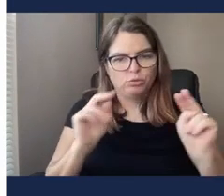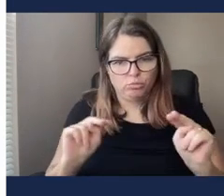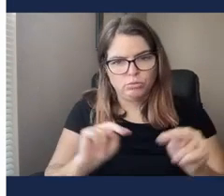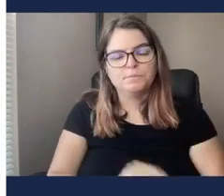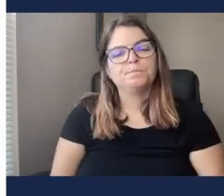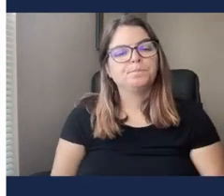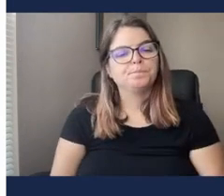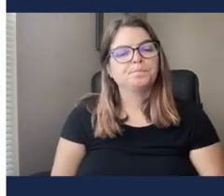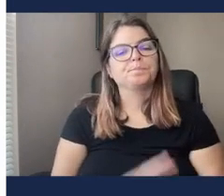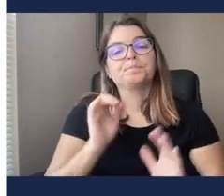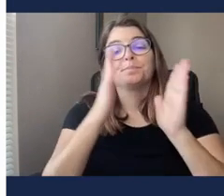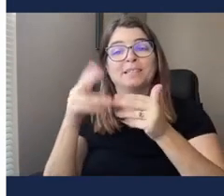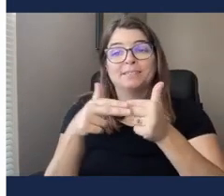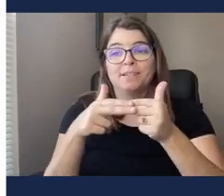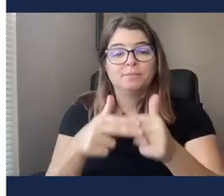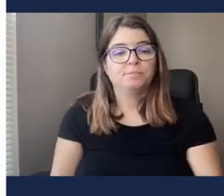Next slide, please.